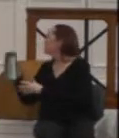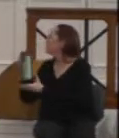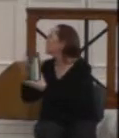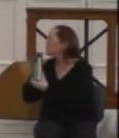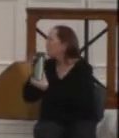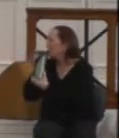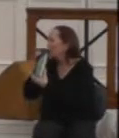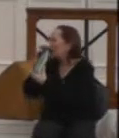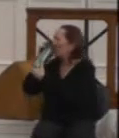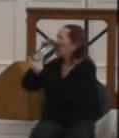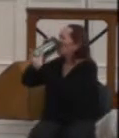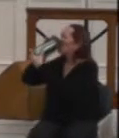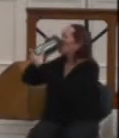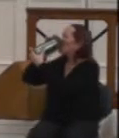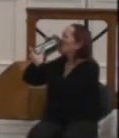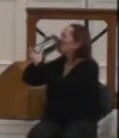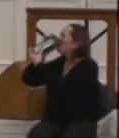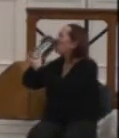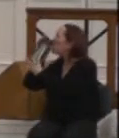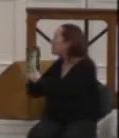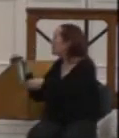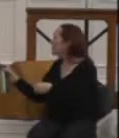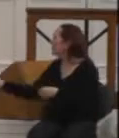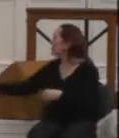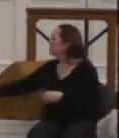He has given us life.